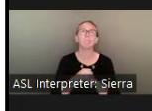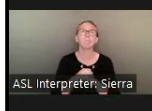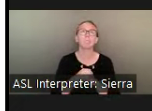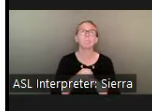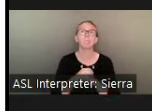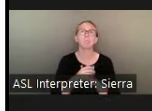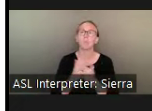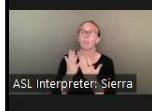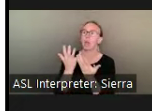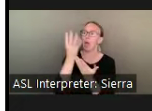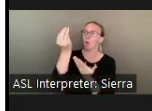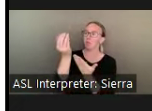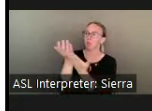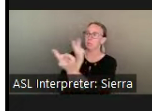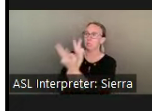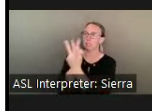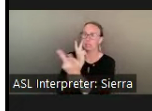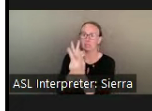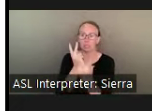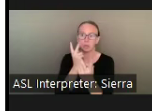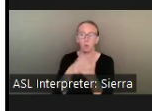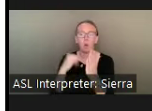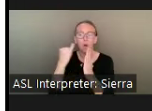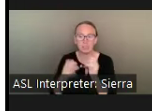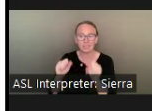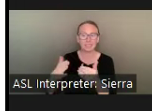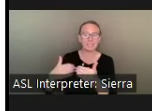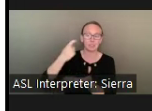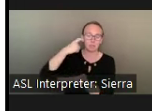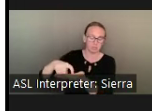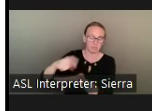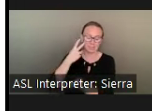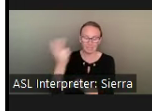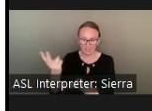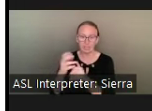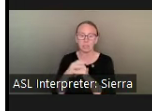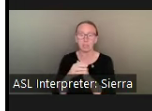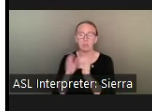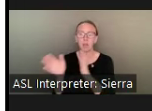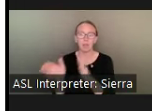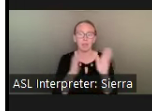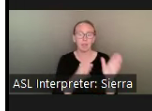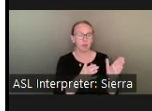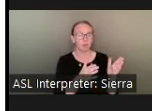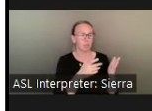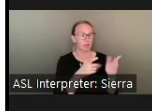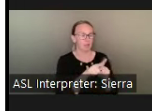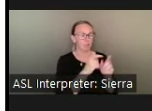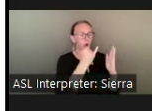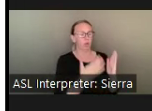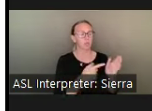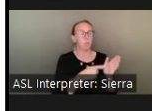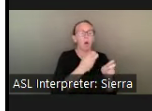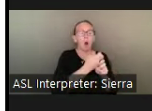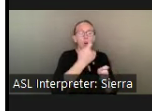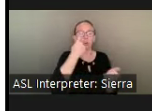what we're seeing, what an artist can easily convey, and then what is kind of harder to read as an artist. And